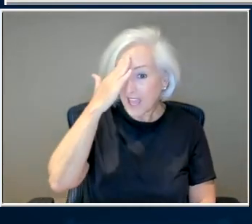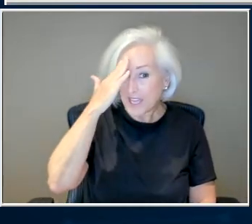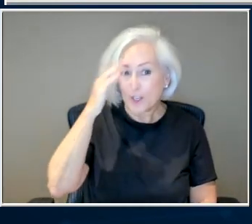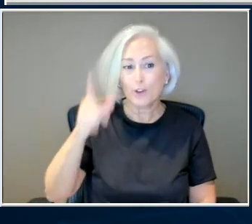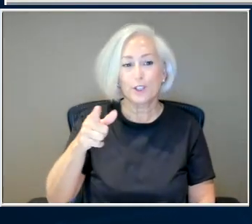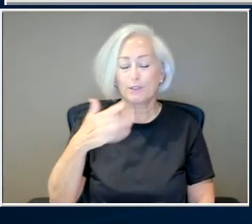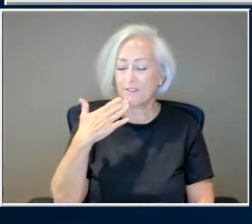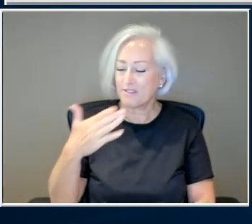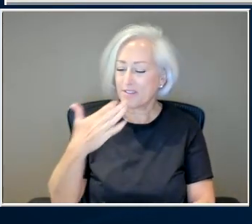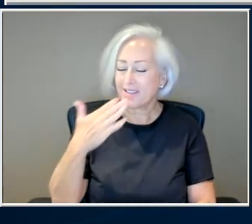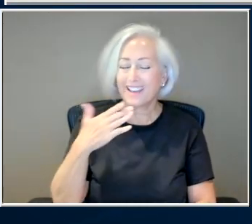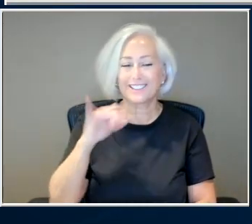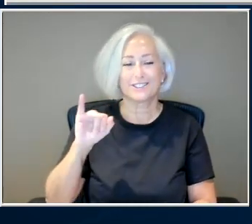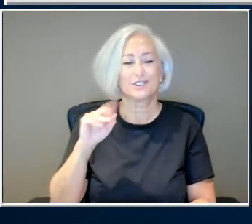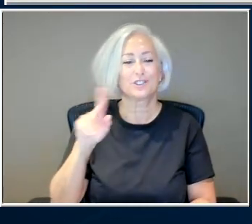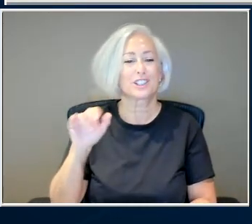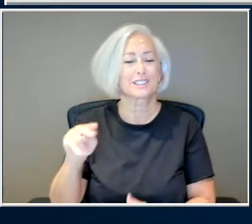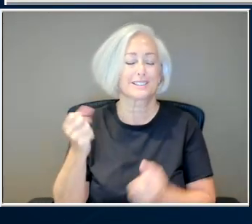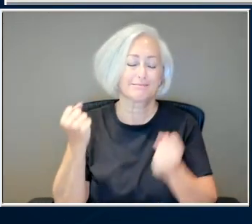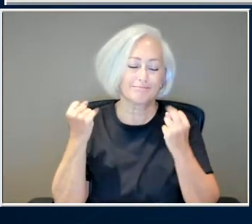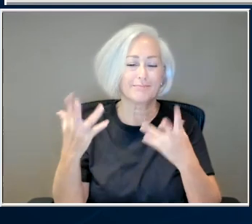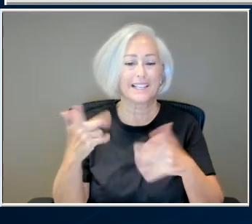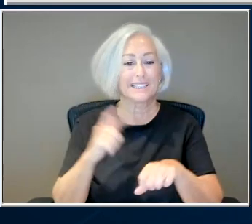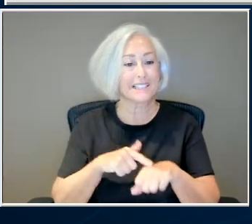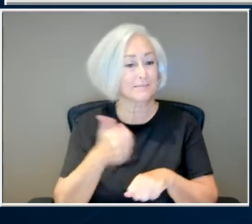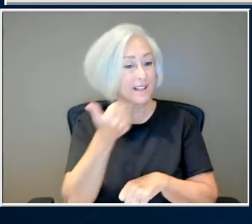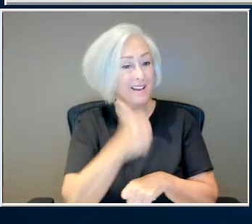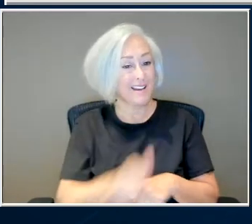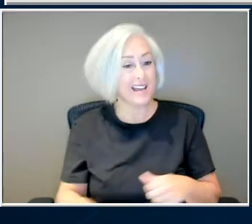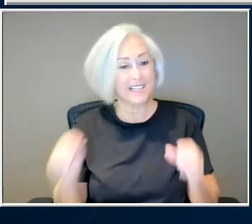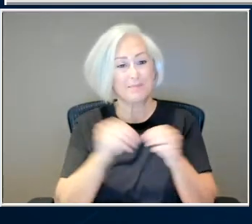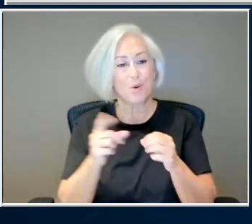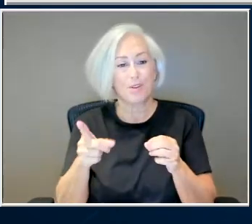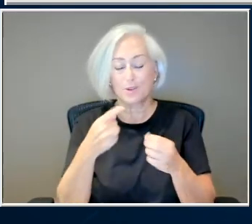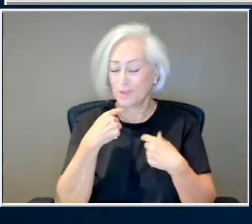many times, but is there anything you want to say to him here this morning?